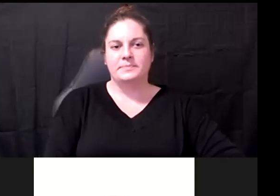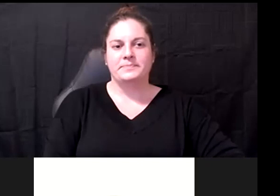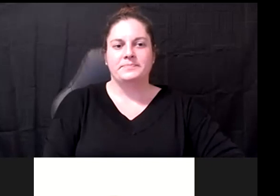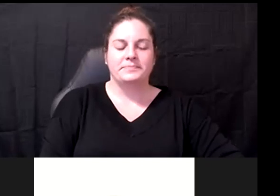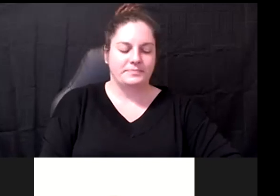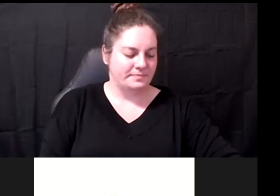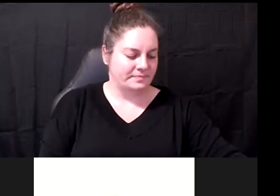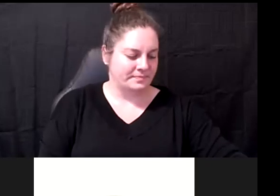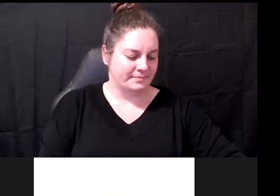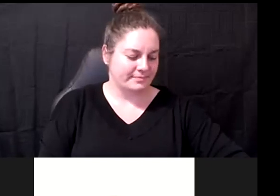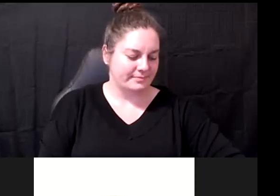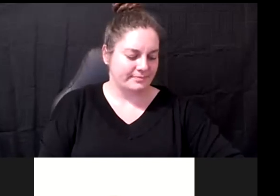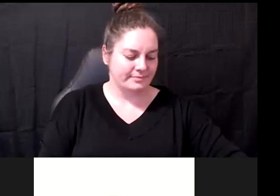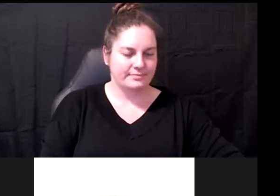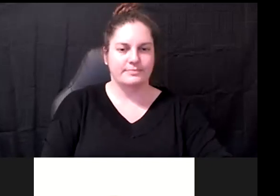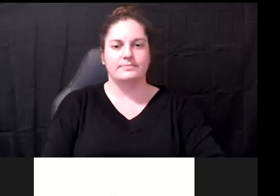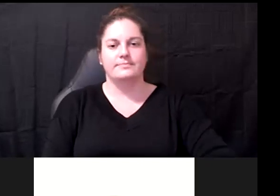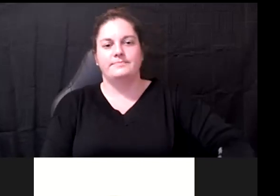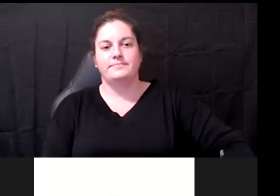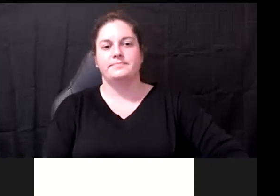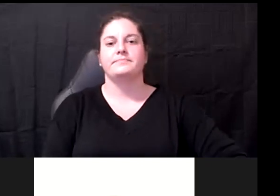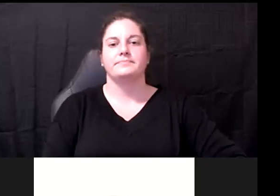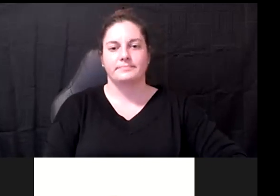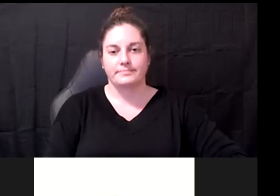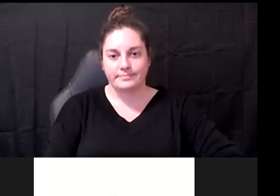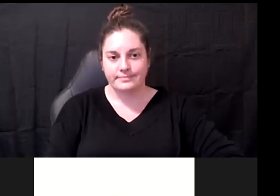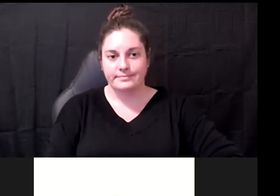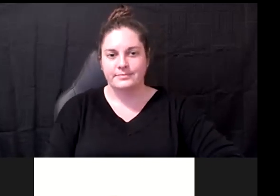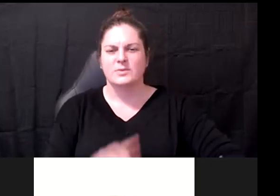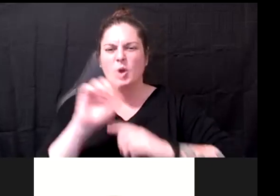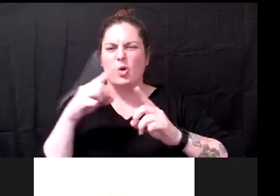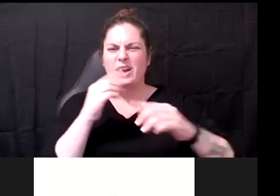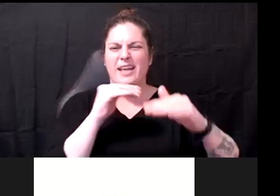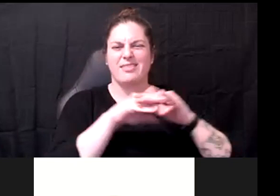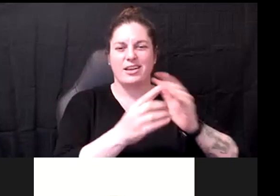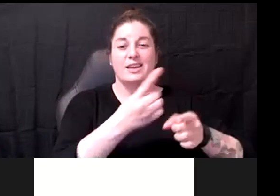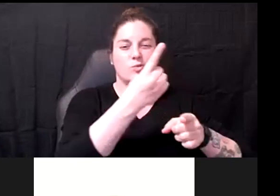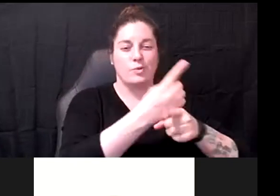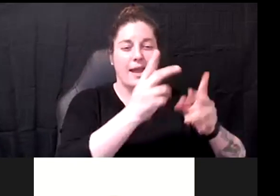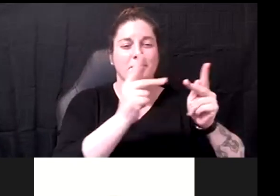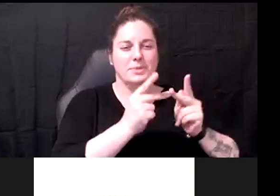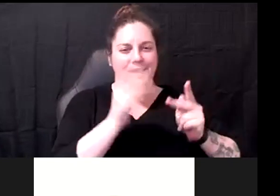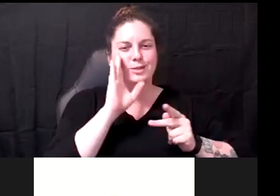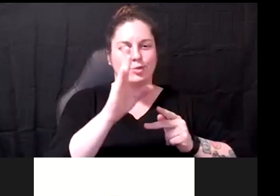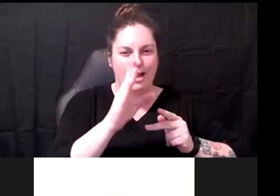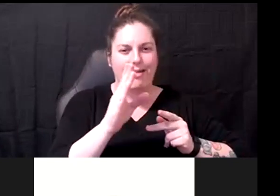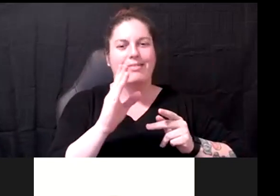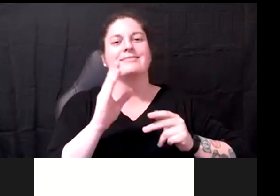and as soon as I get it up, I'll share again. I apologize. I'm also adjusting